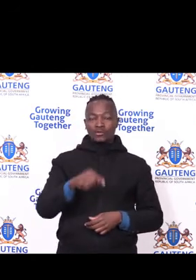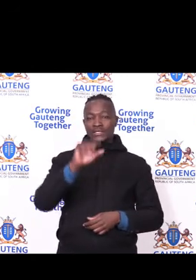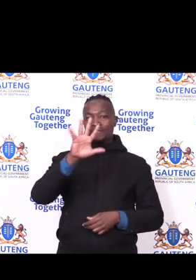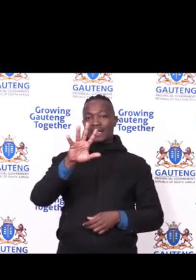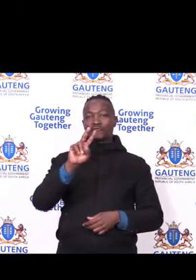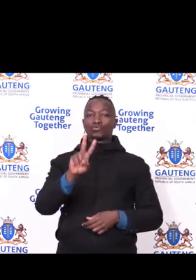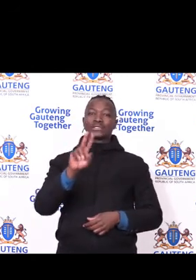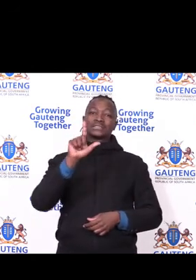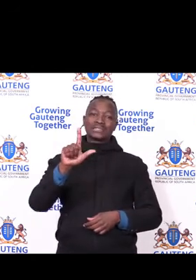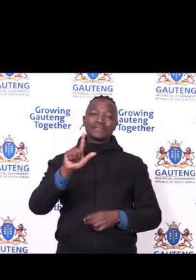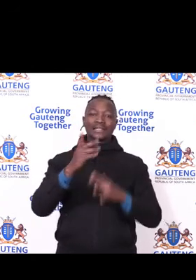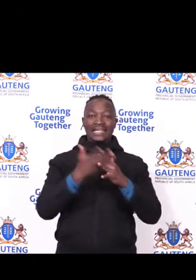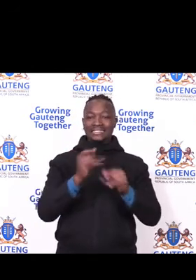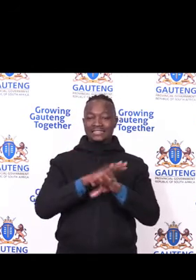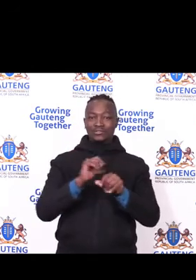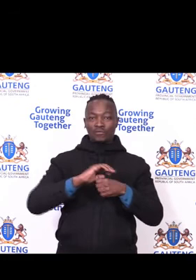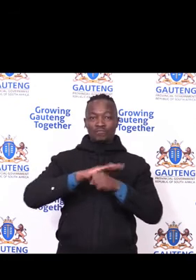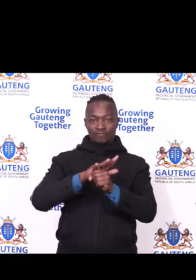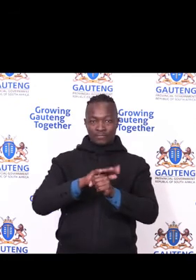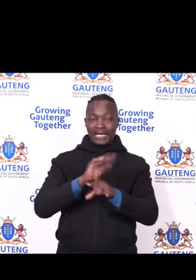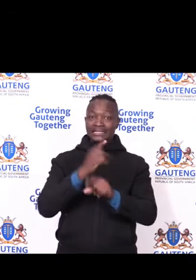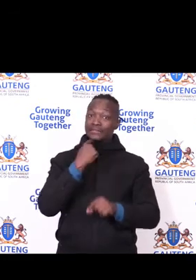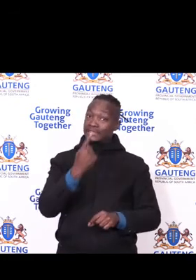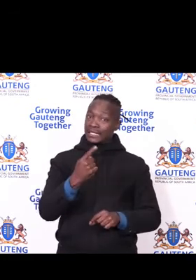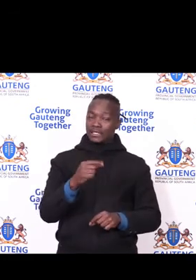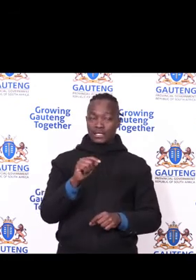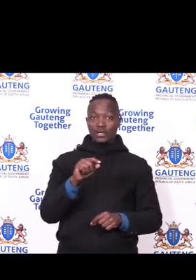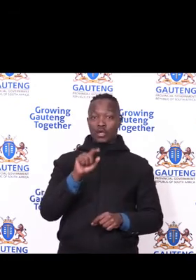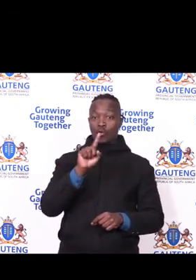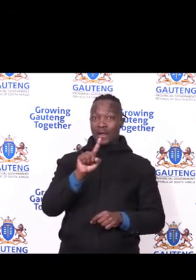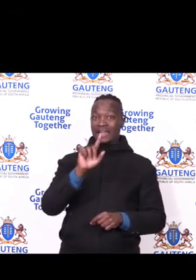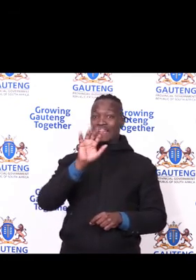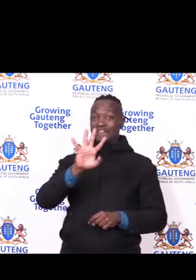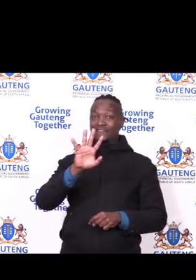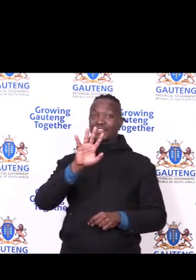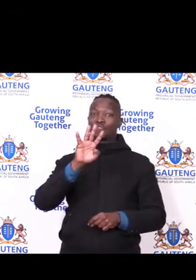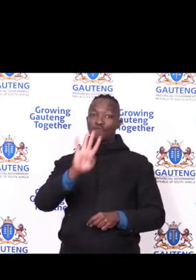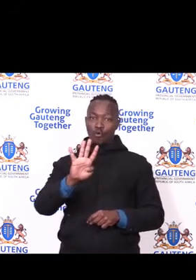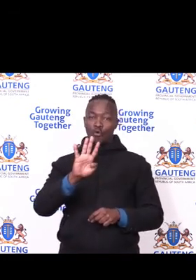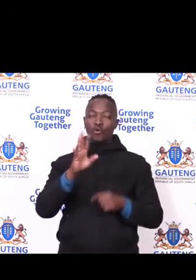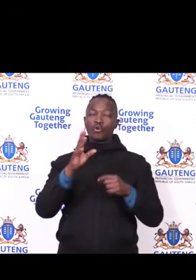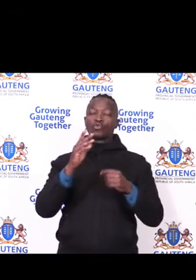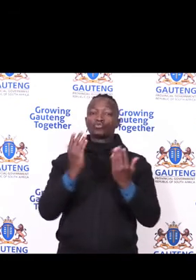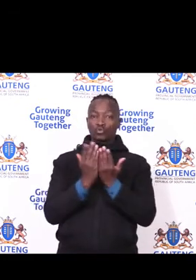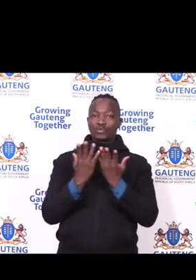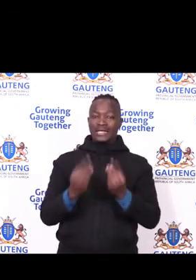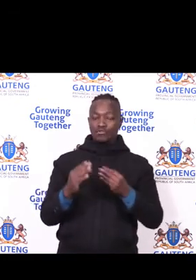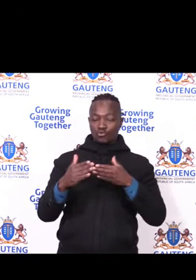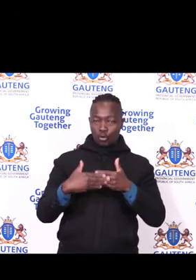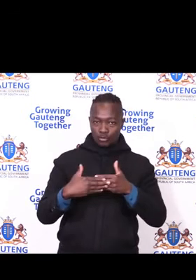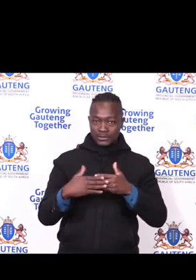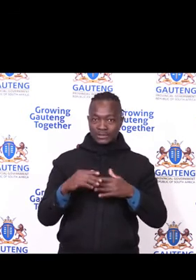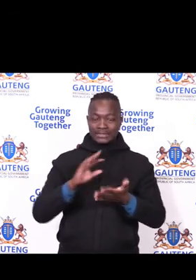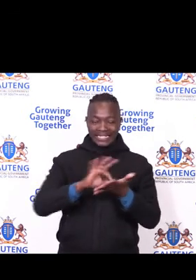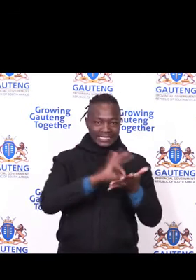cases. As I've indicated earlier on, 154 of our schools have to close and reopen on the basis that